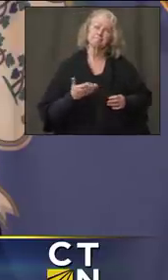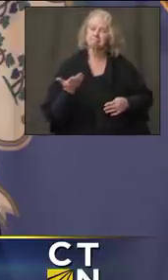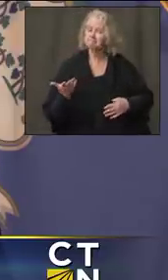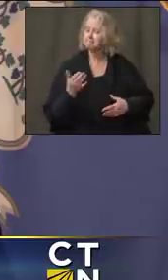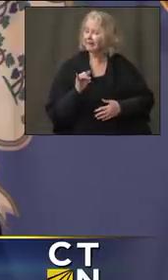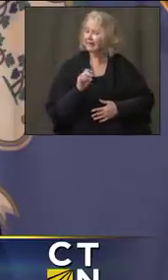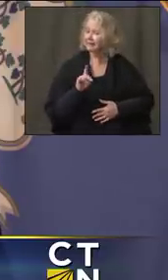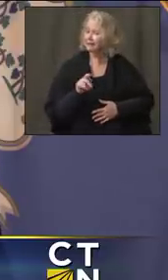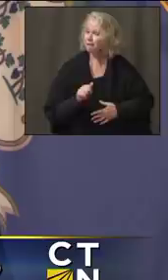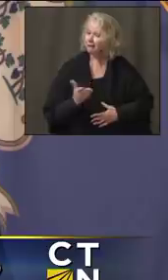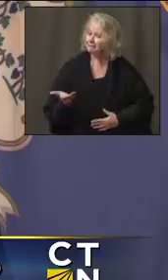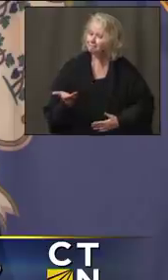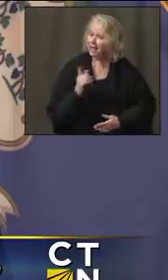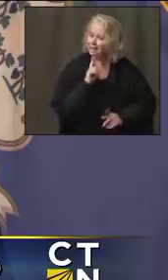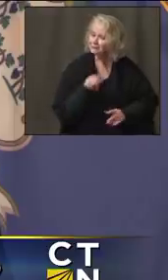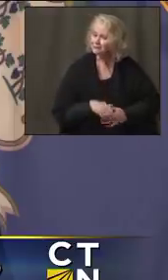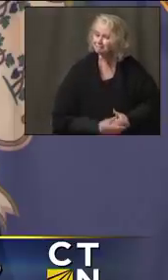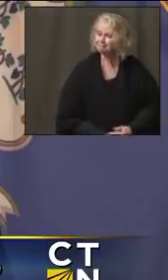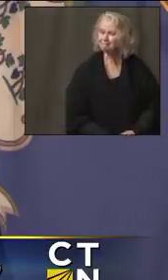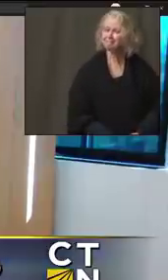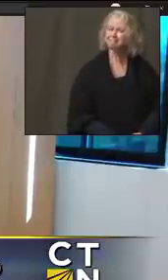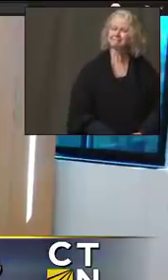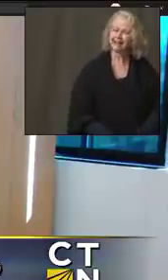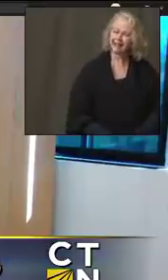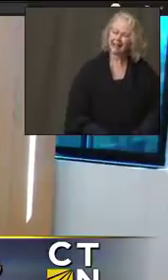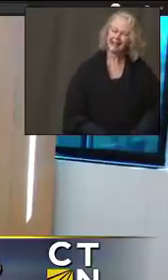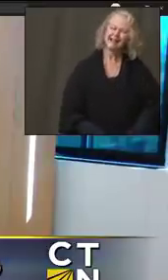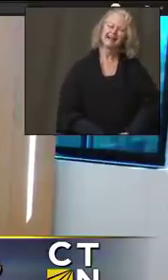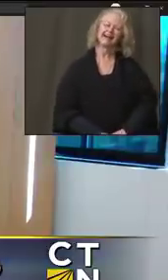to me. No, I think,